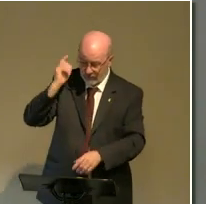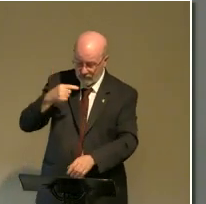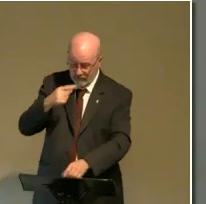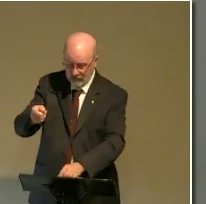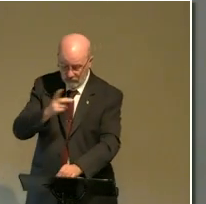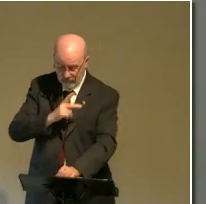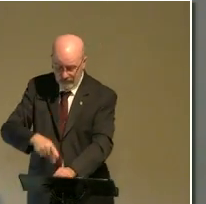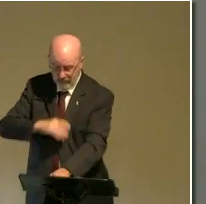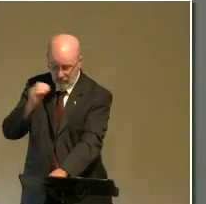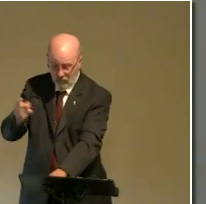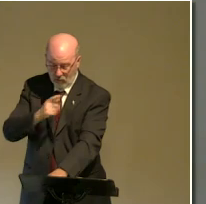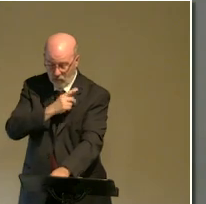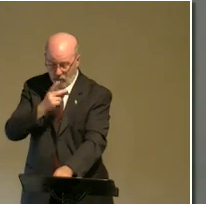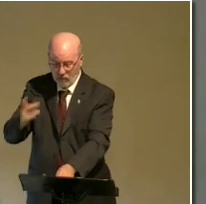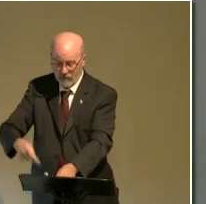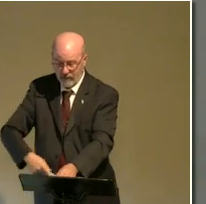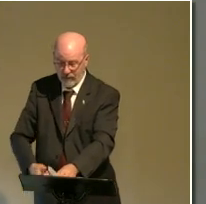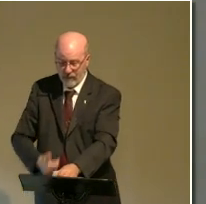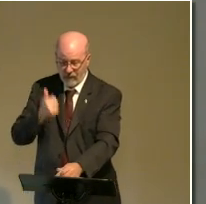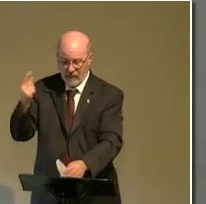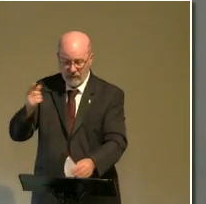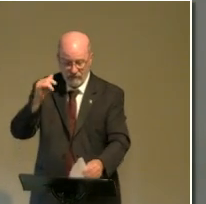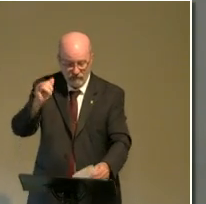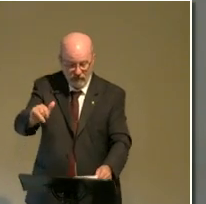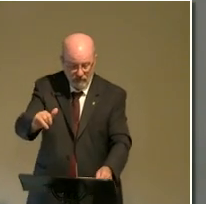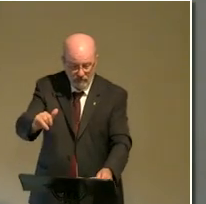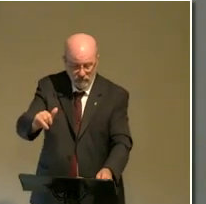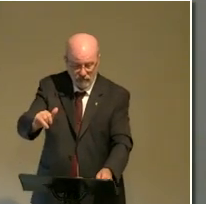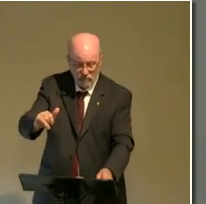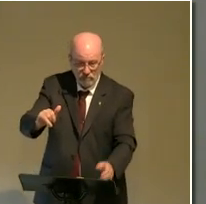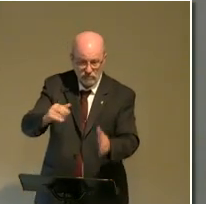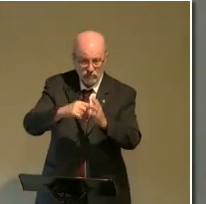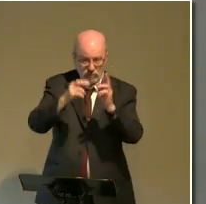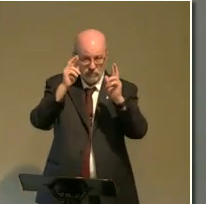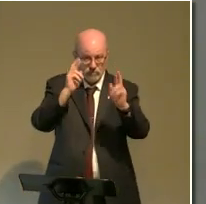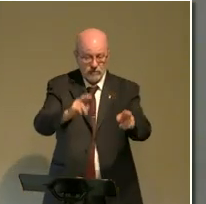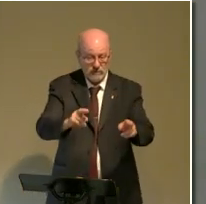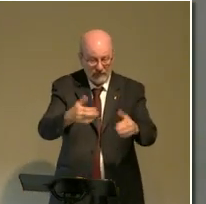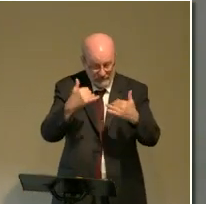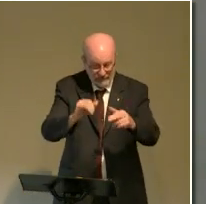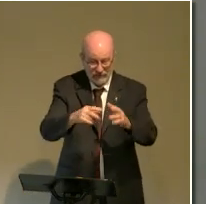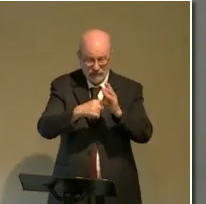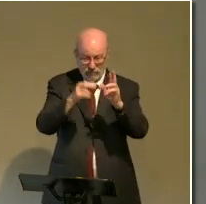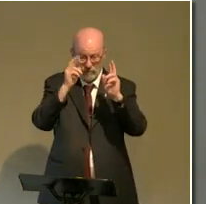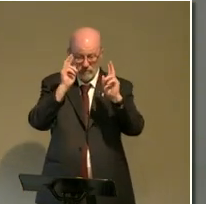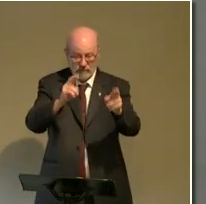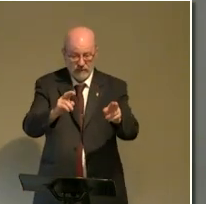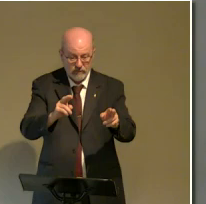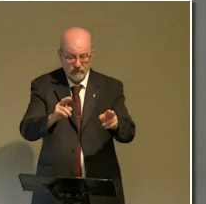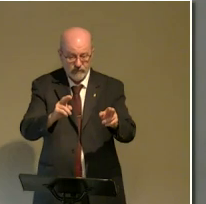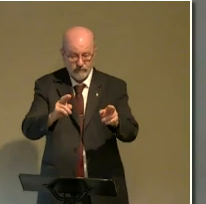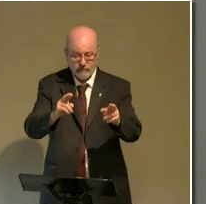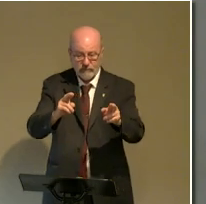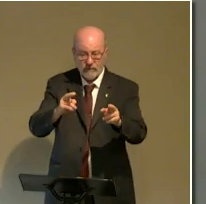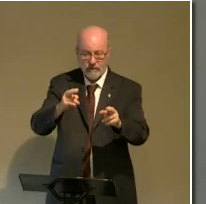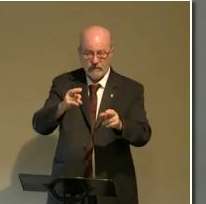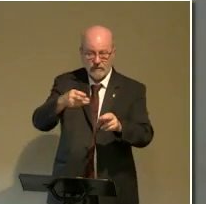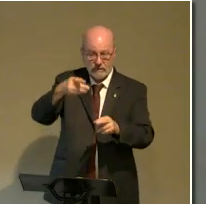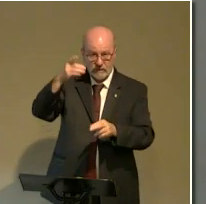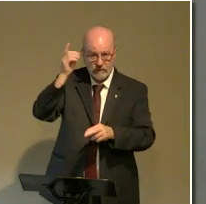Daniel unto the king, O king, live forever, showing him respect. Still showing him respect. Man,